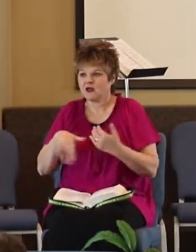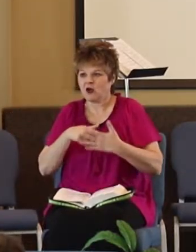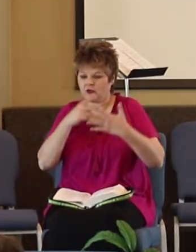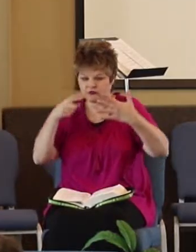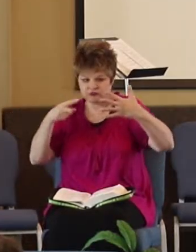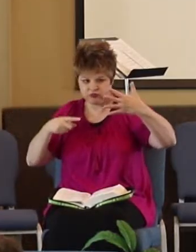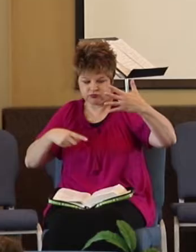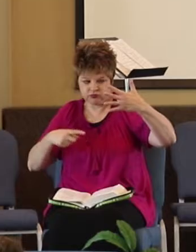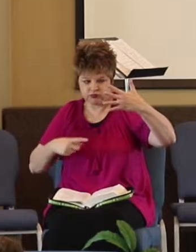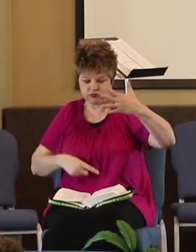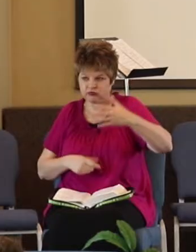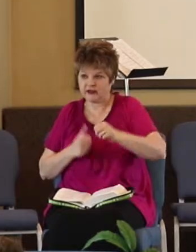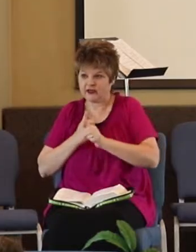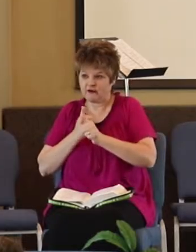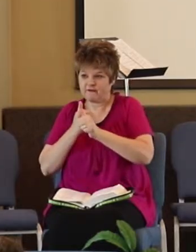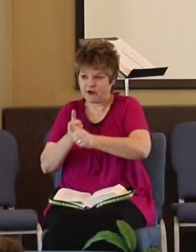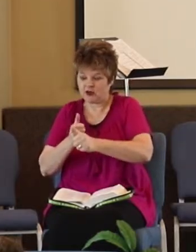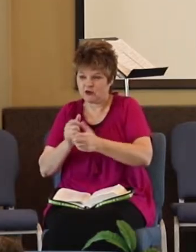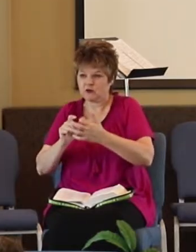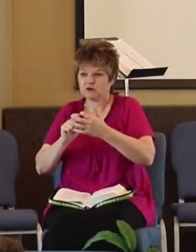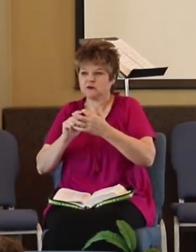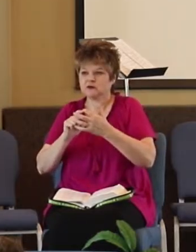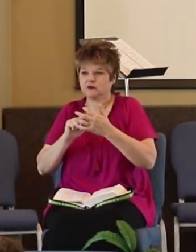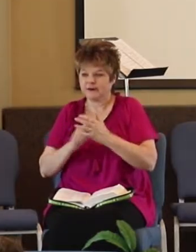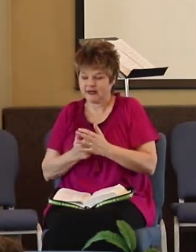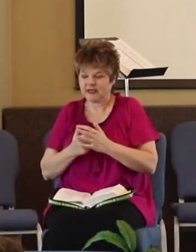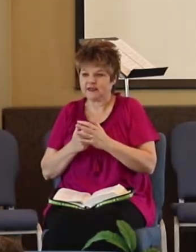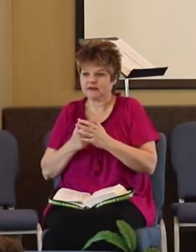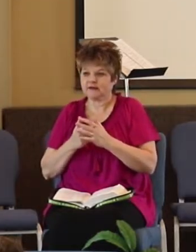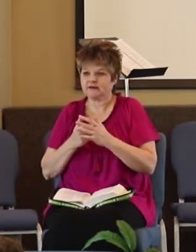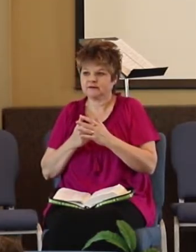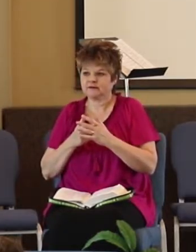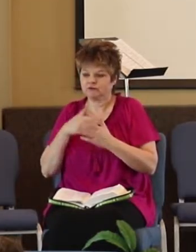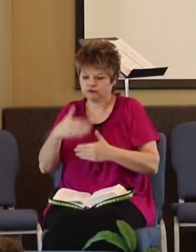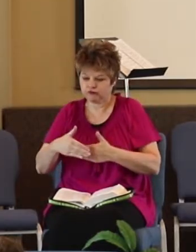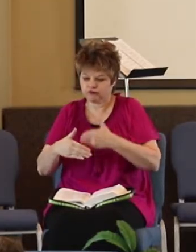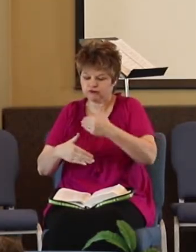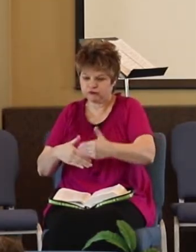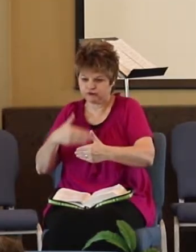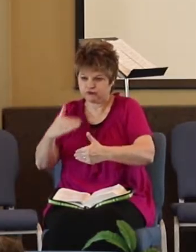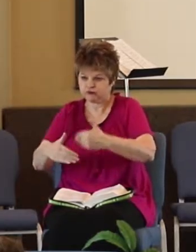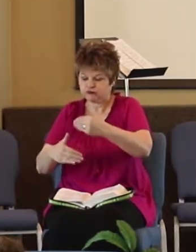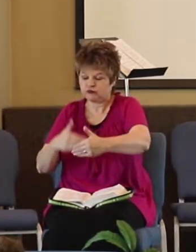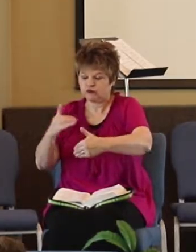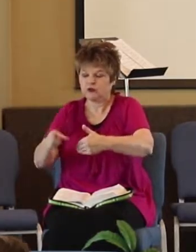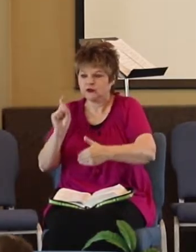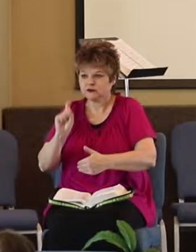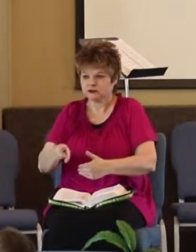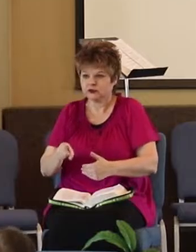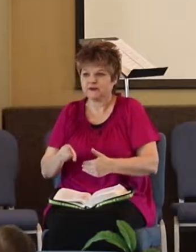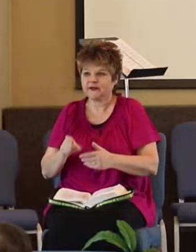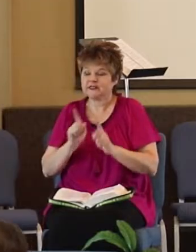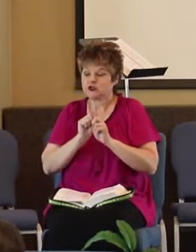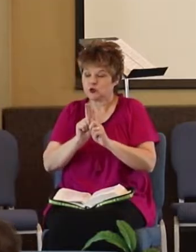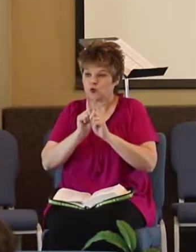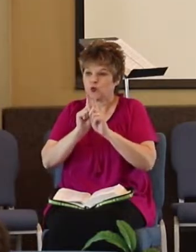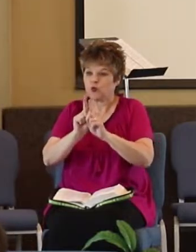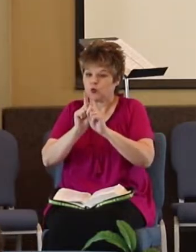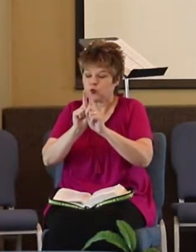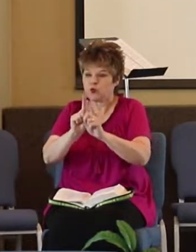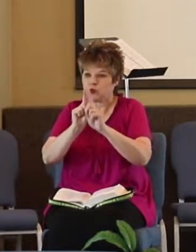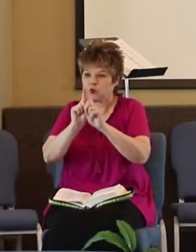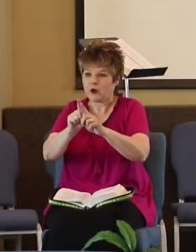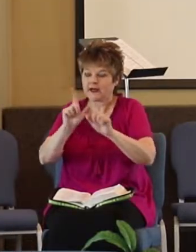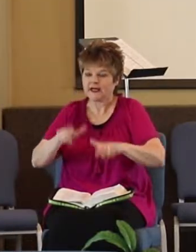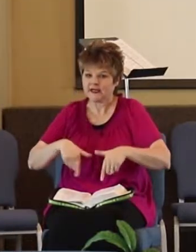in your fellowship will begin to fall into place and to be as they should be. Because as you walk with me and as you live